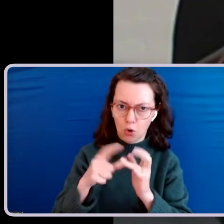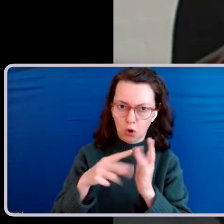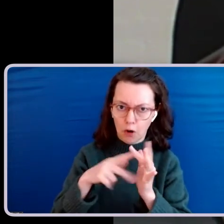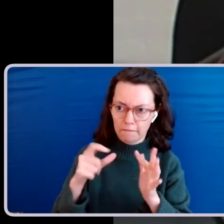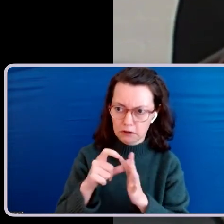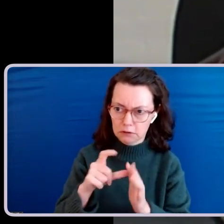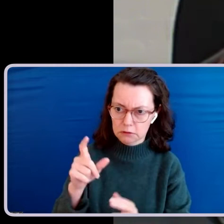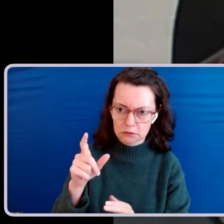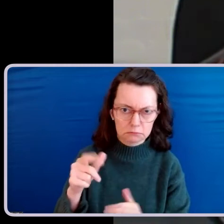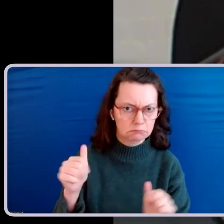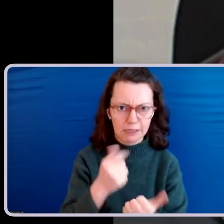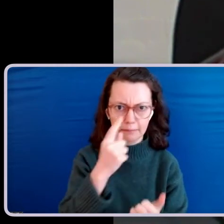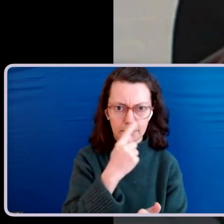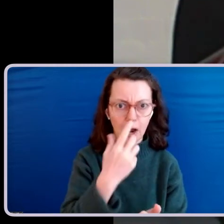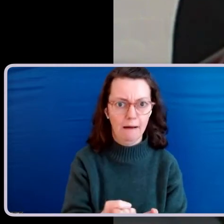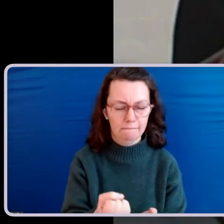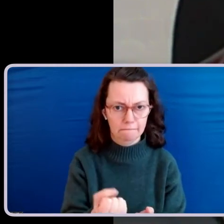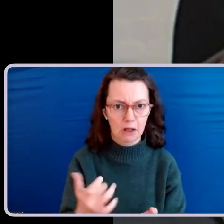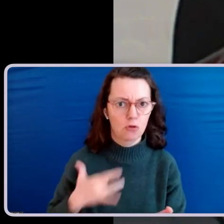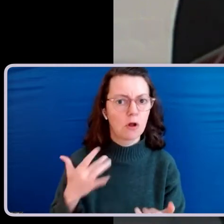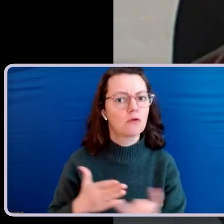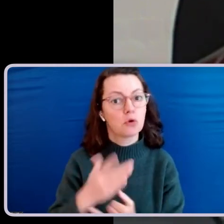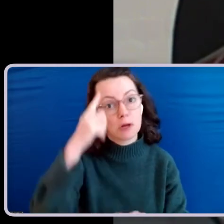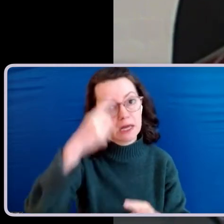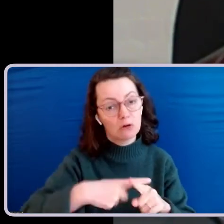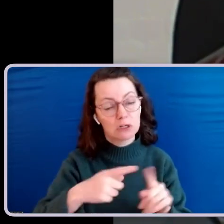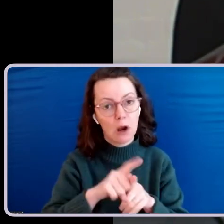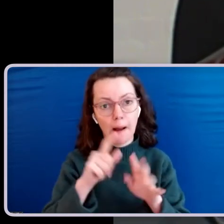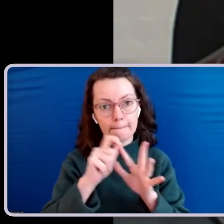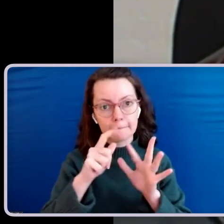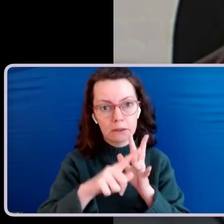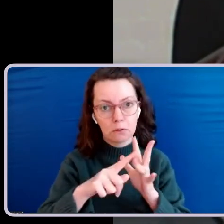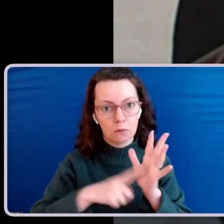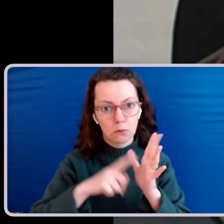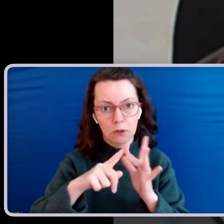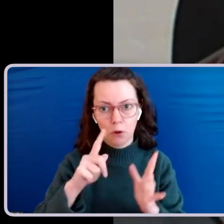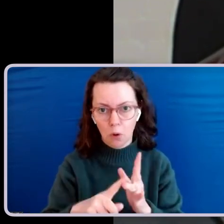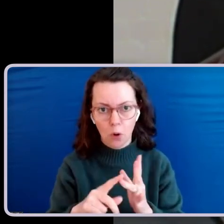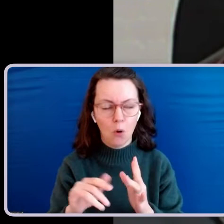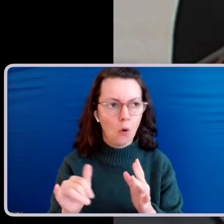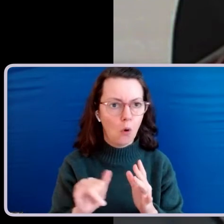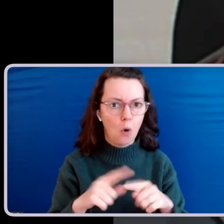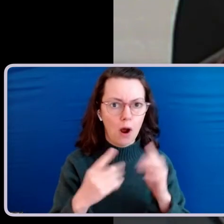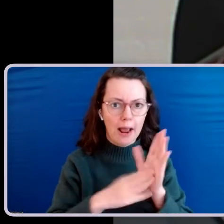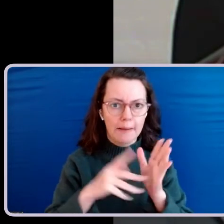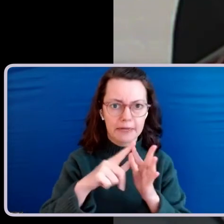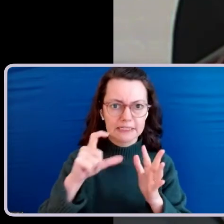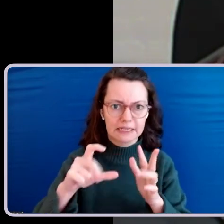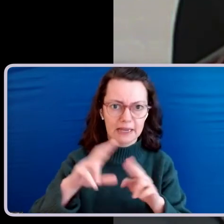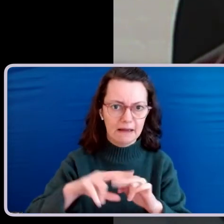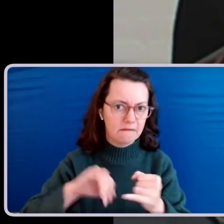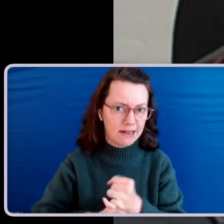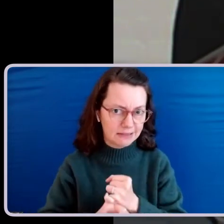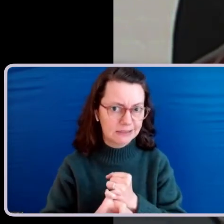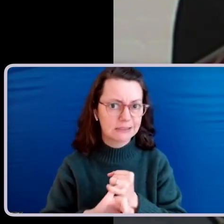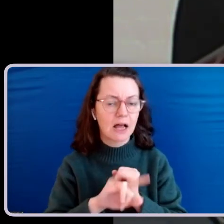people who have survived illnesses like polio, and people who have ME/CFS, who are particular survivors